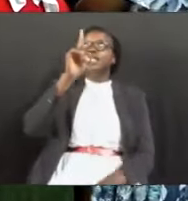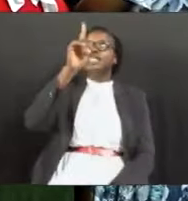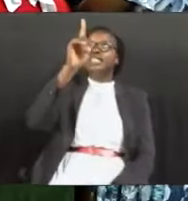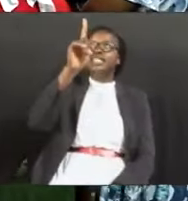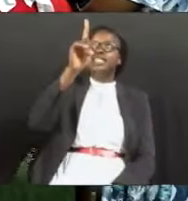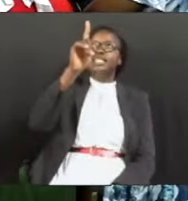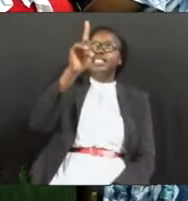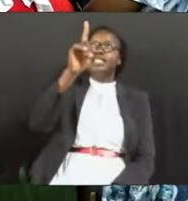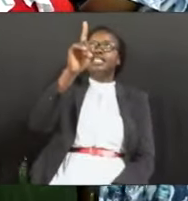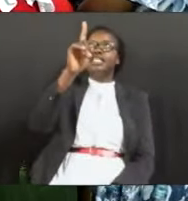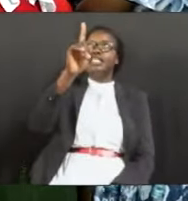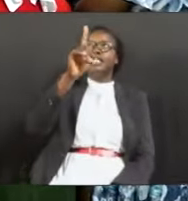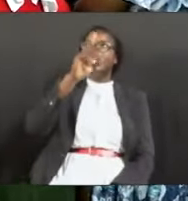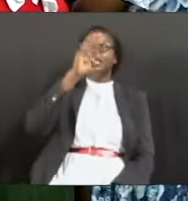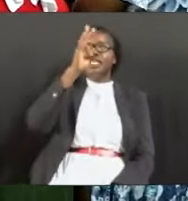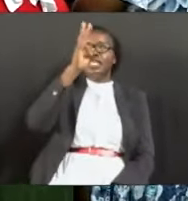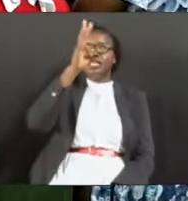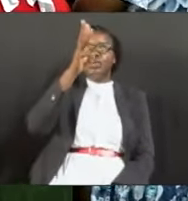way. He